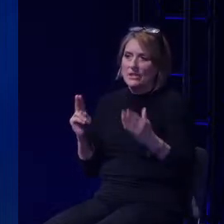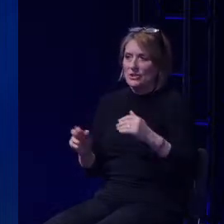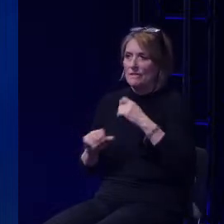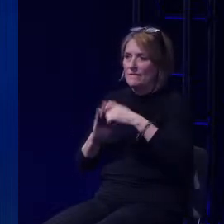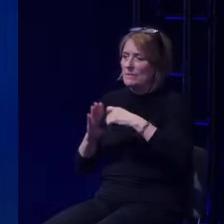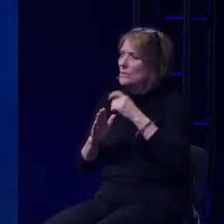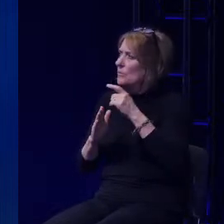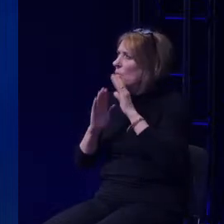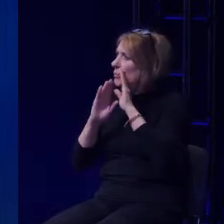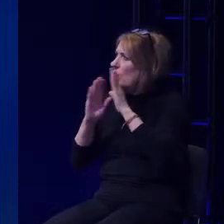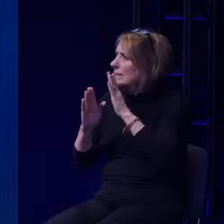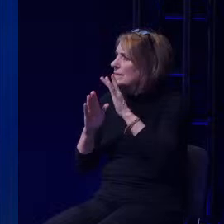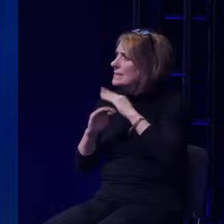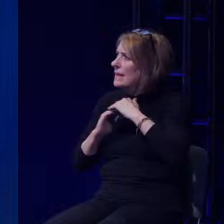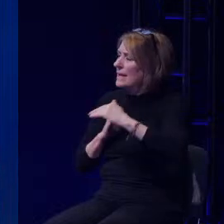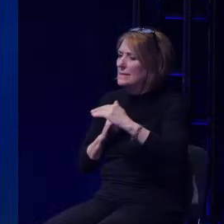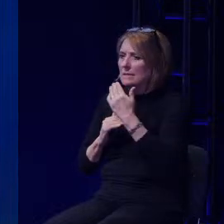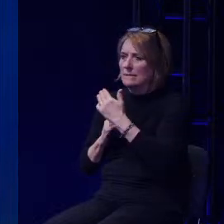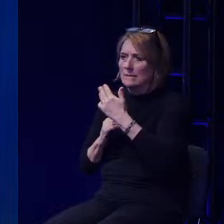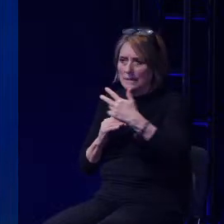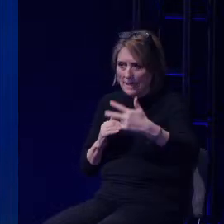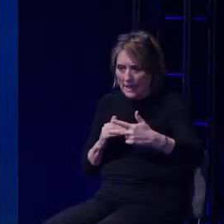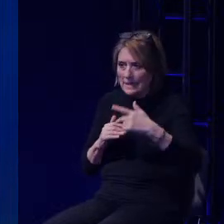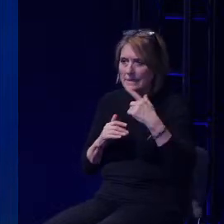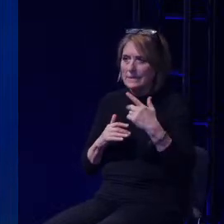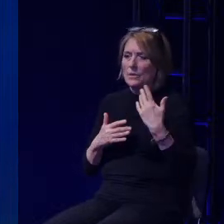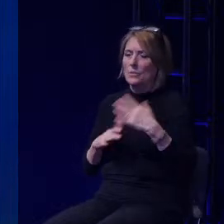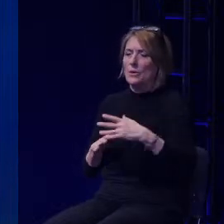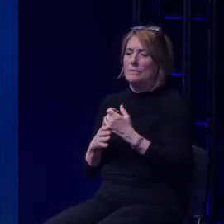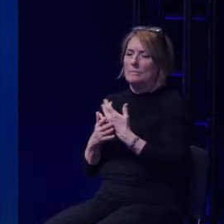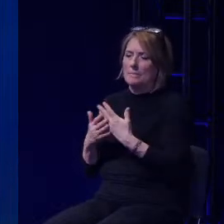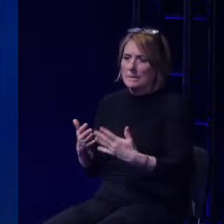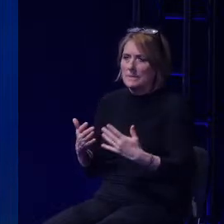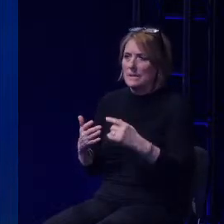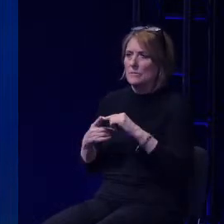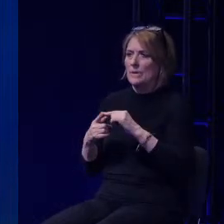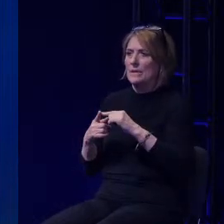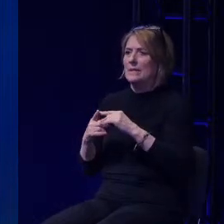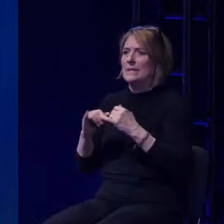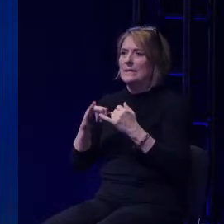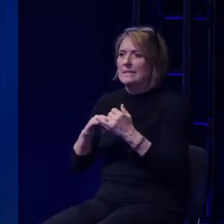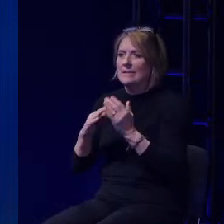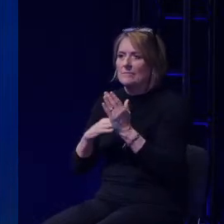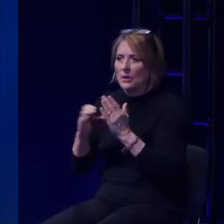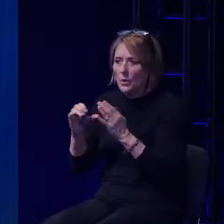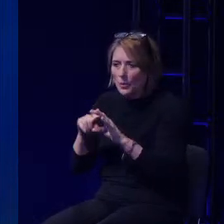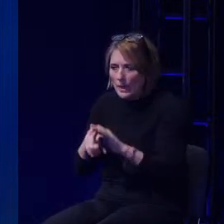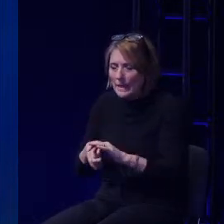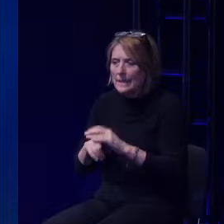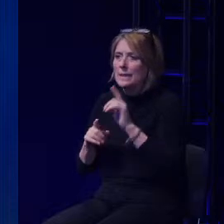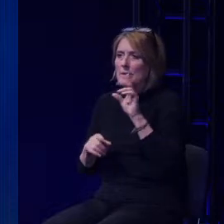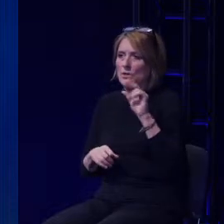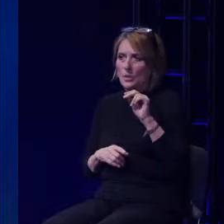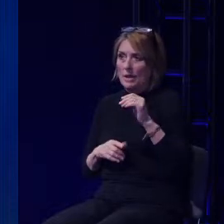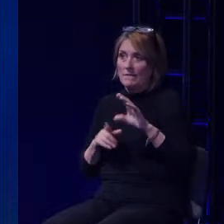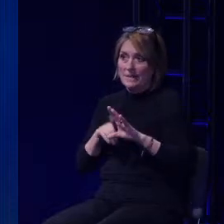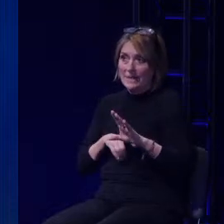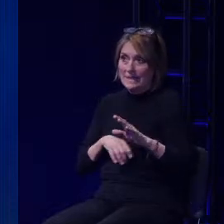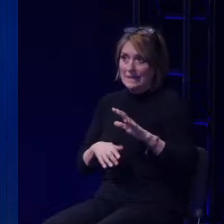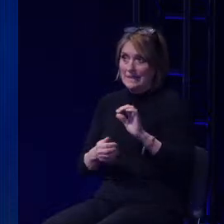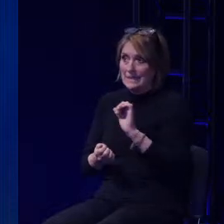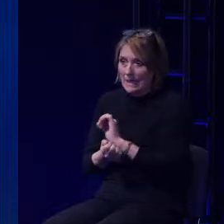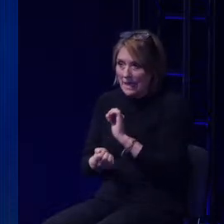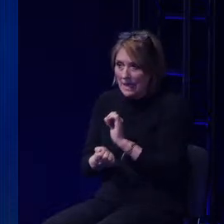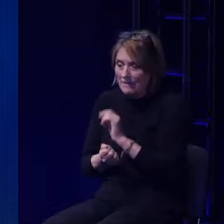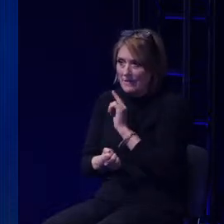Winterbottom's Wonderland in 1998. He has since worked multiple times with director Steve McQueen, in particular 12 Years a Slave, for which